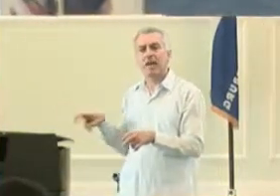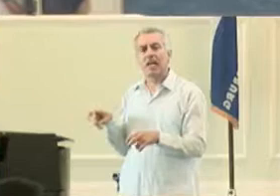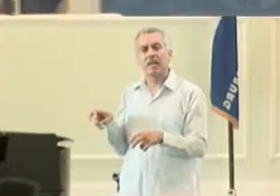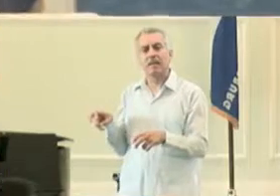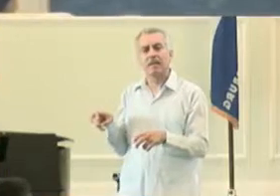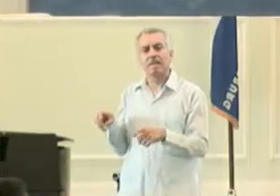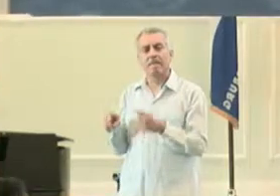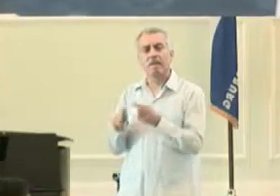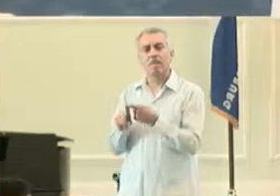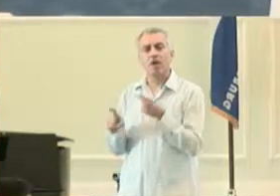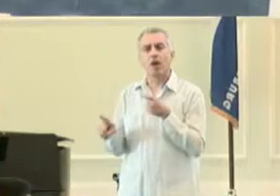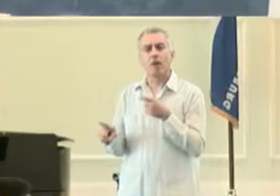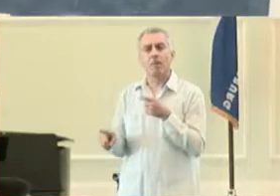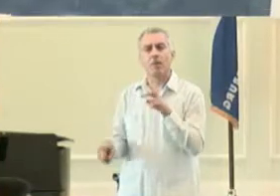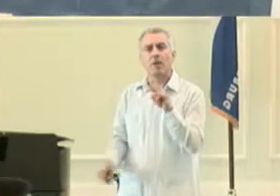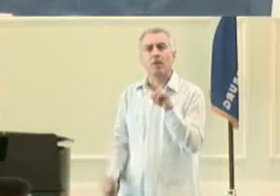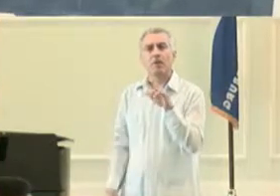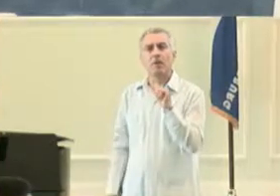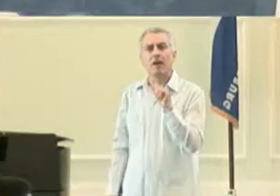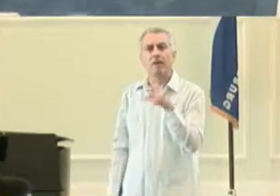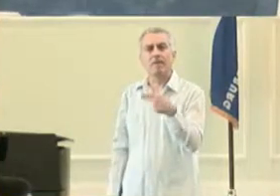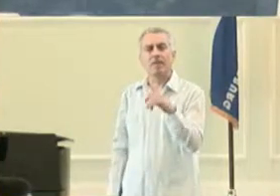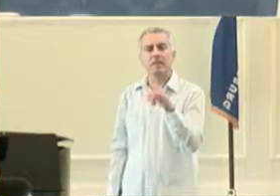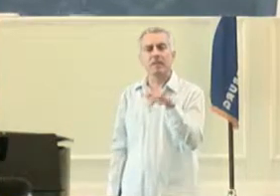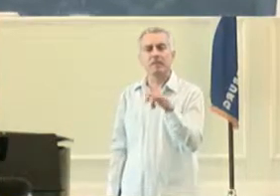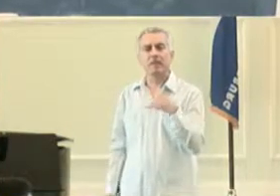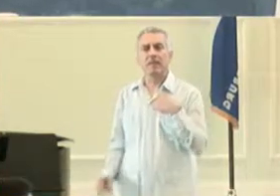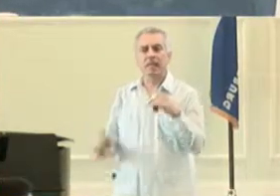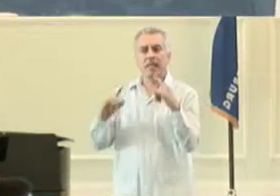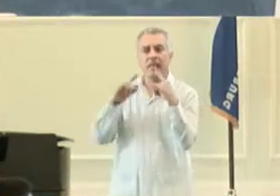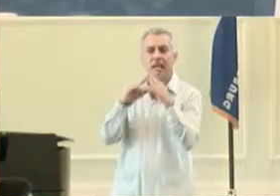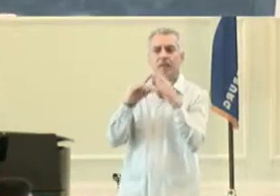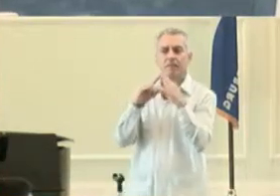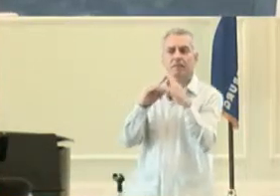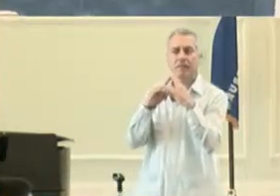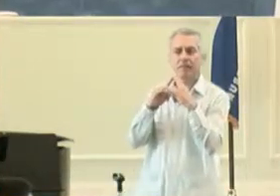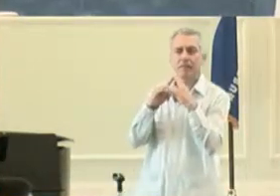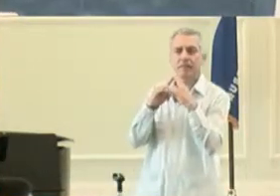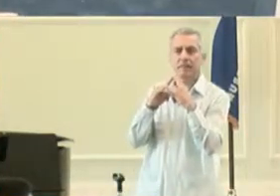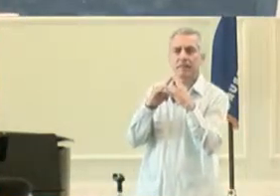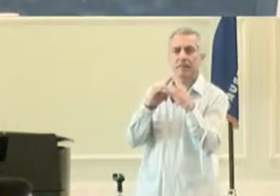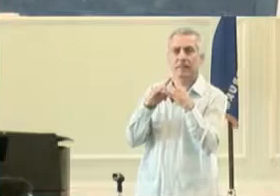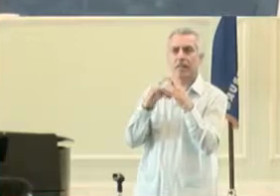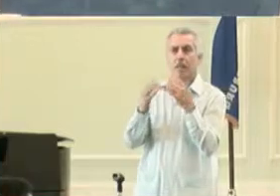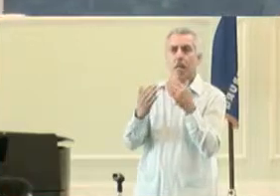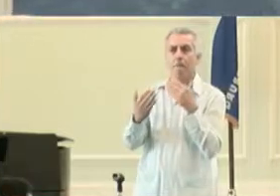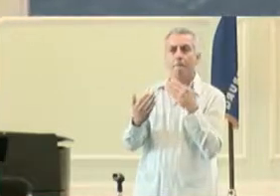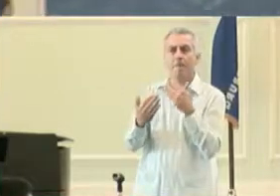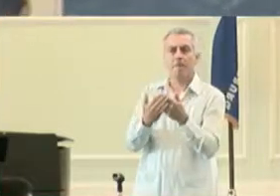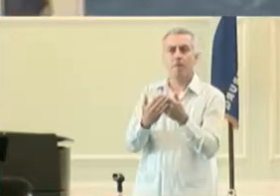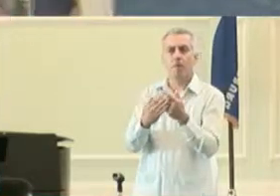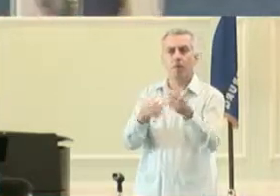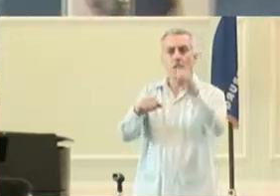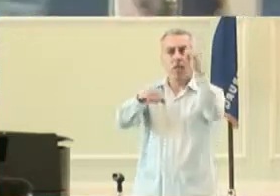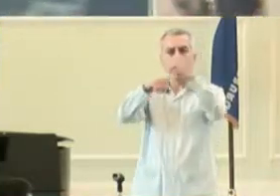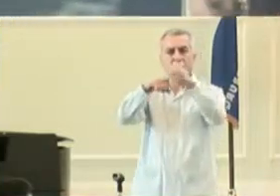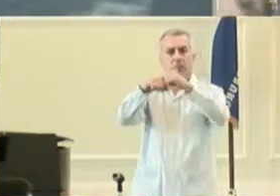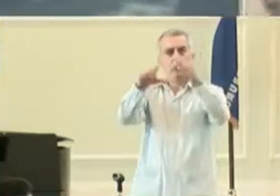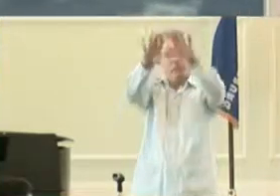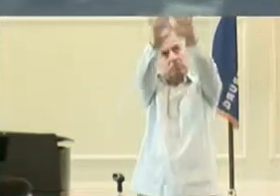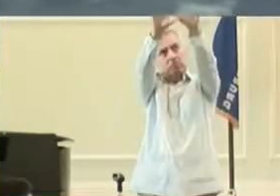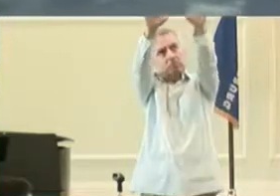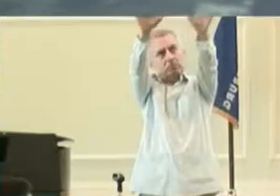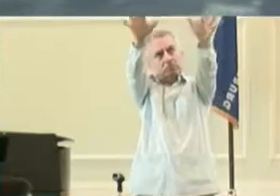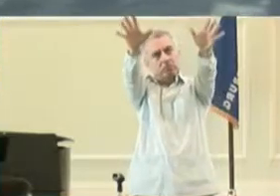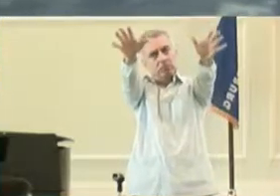of Sinai, and camped in the wilderness. So Israel camped there before the mountain. Now, it